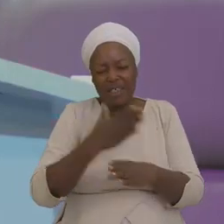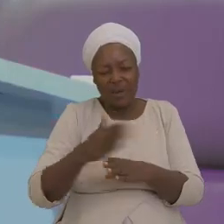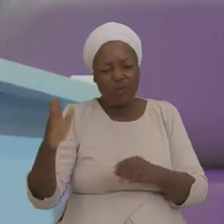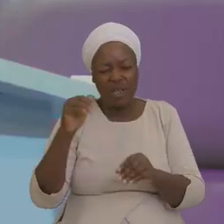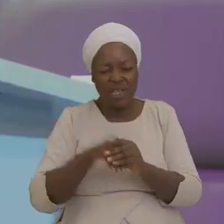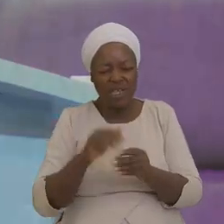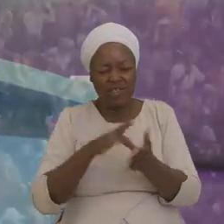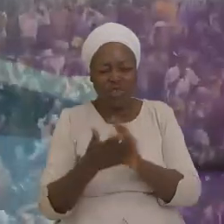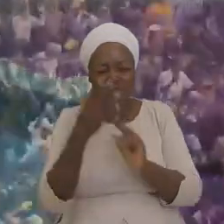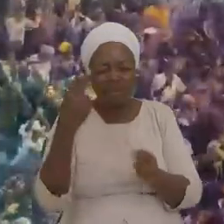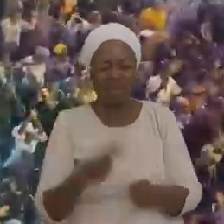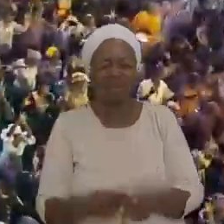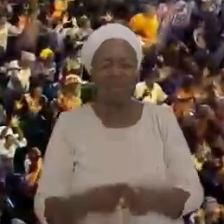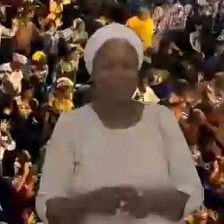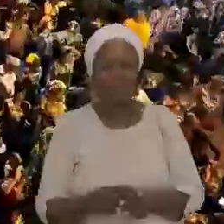Jesus' name.